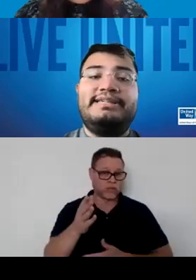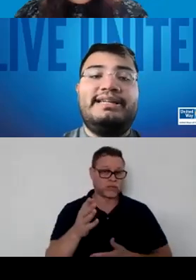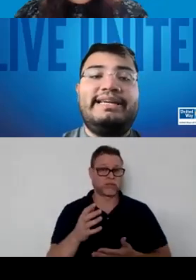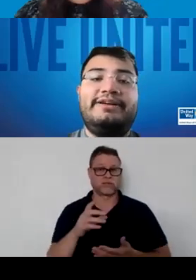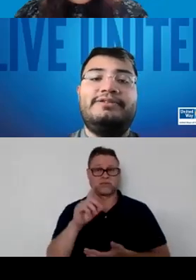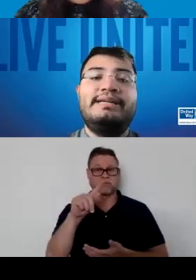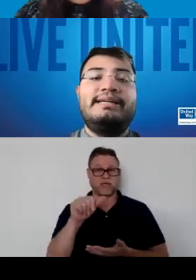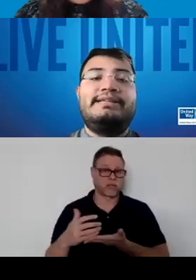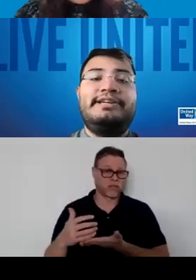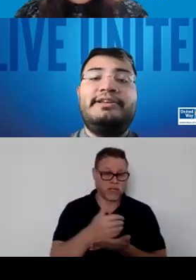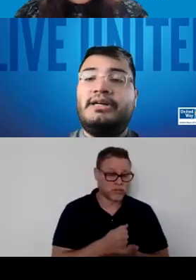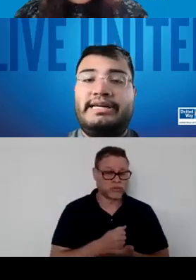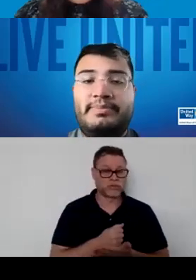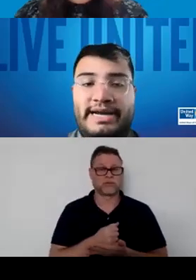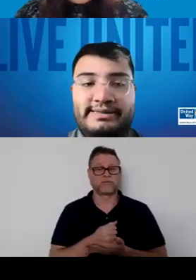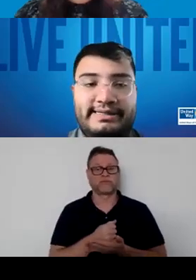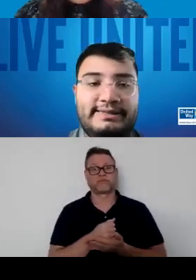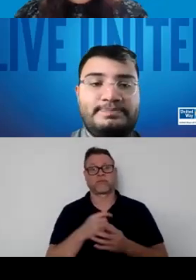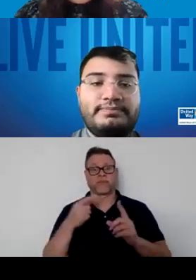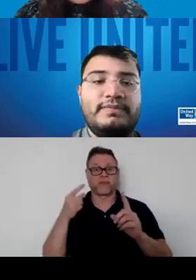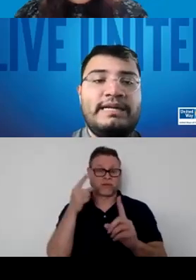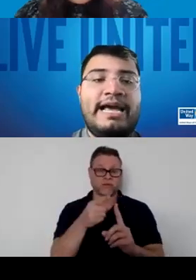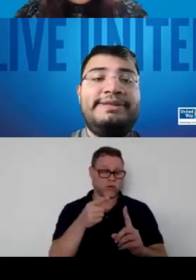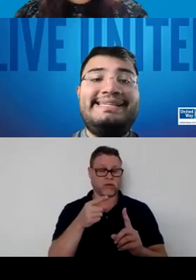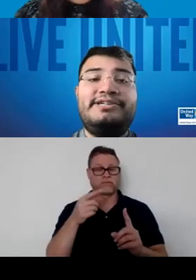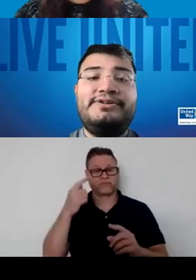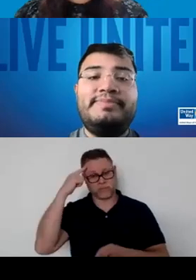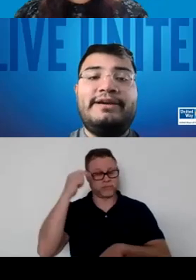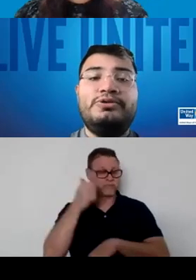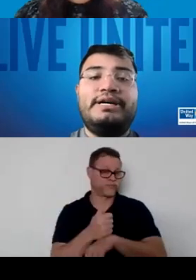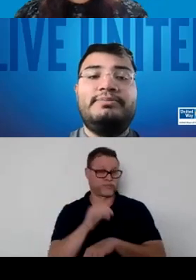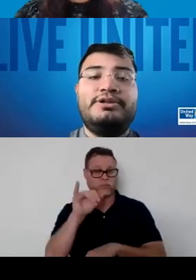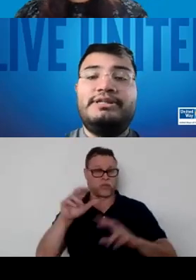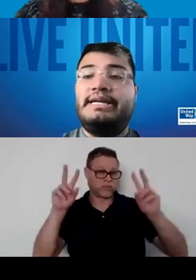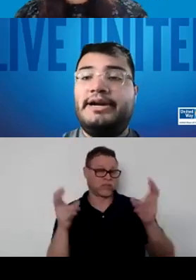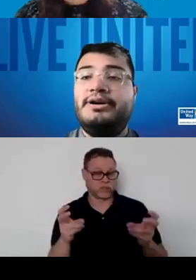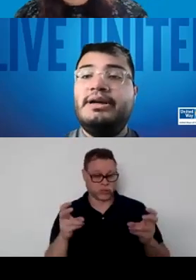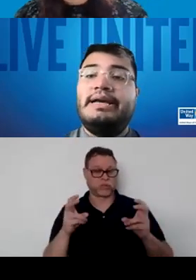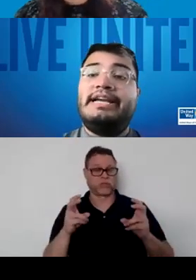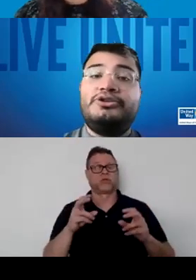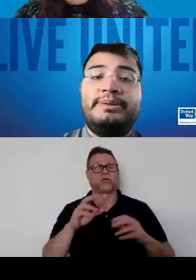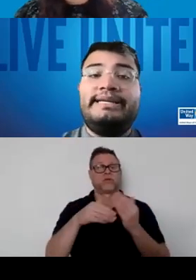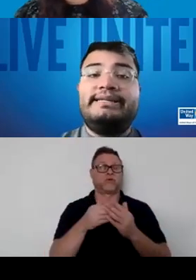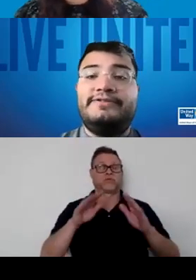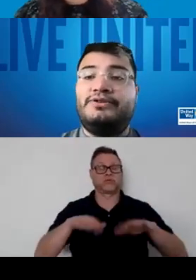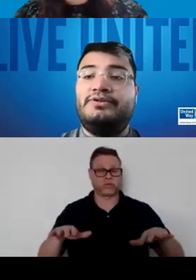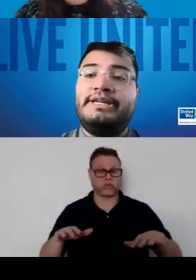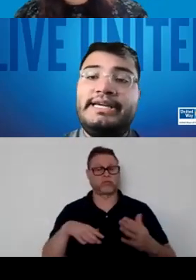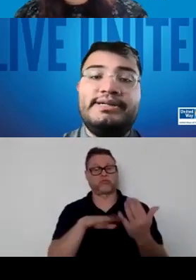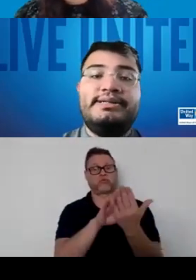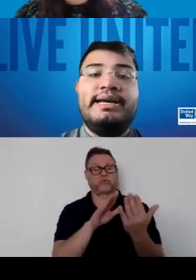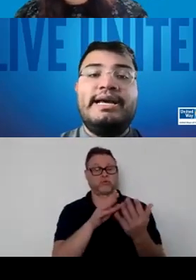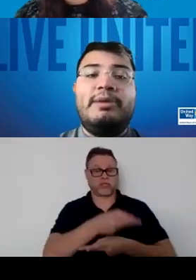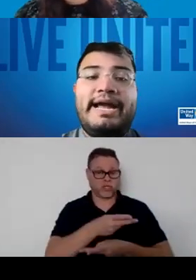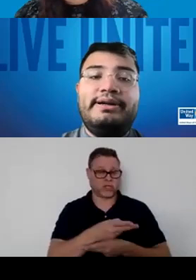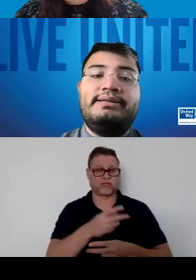have persistently held singular target mindsets. Now, these issues make whole child approaches to care extremely difficult. For